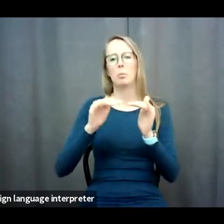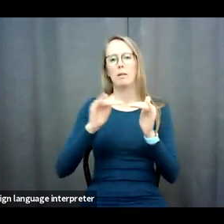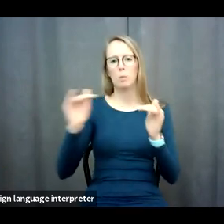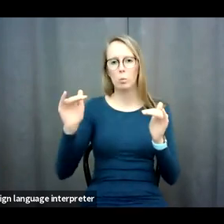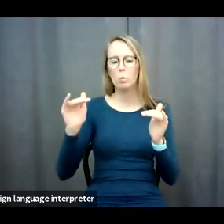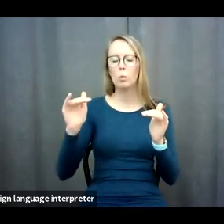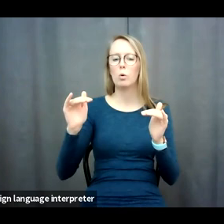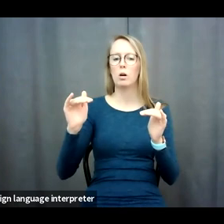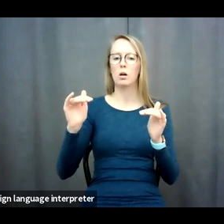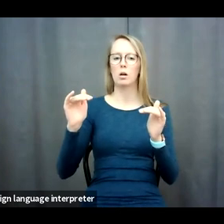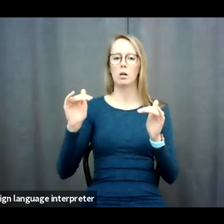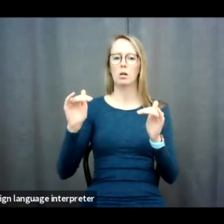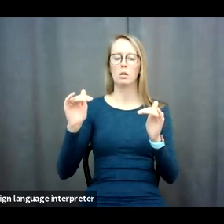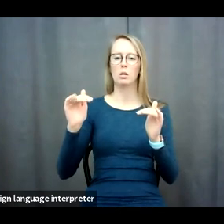involved,